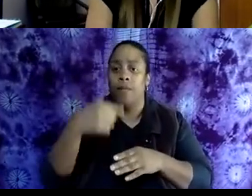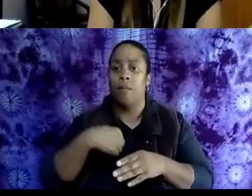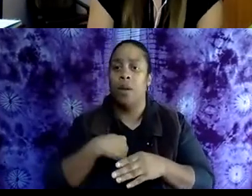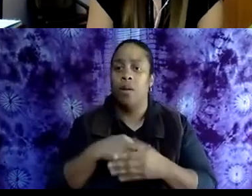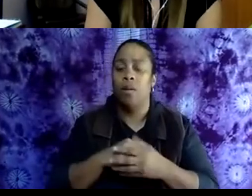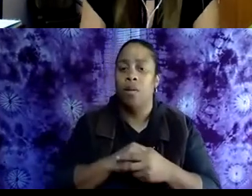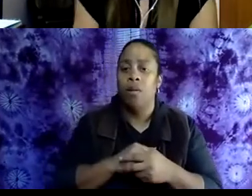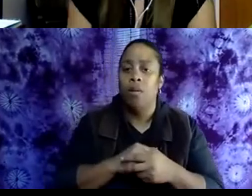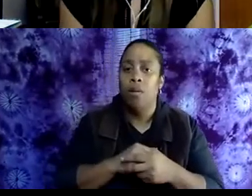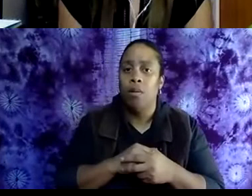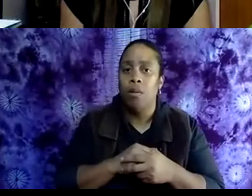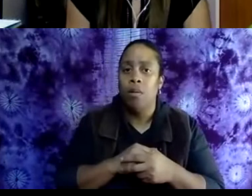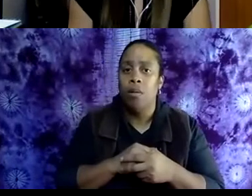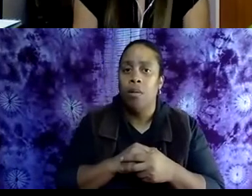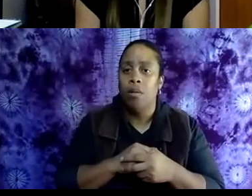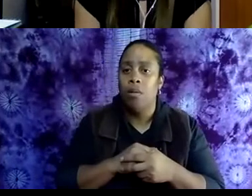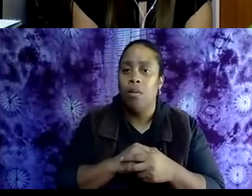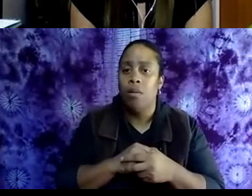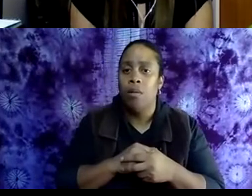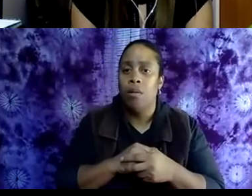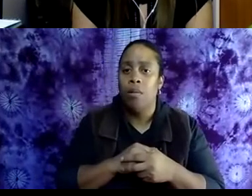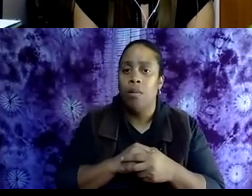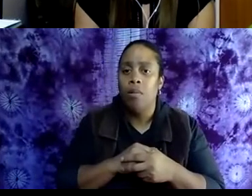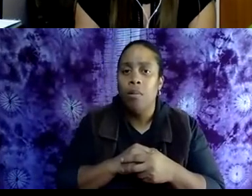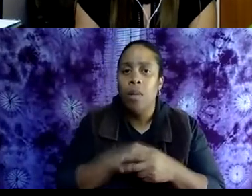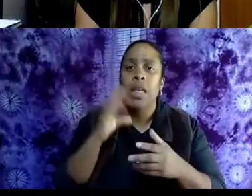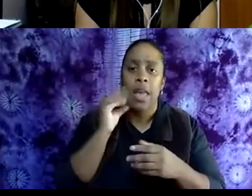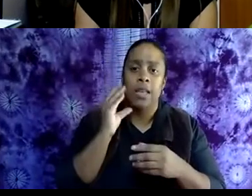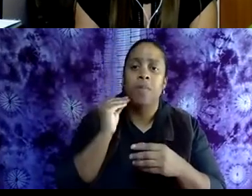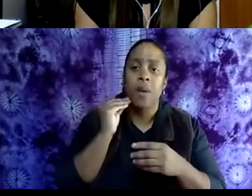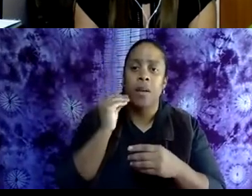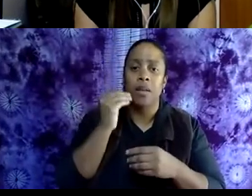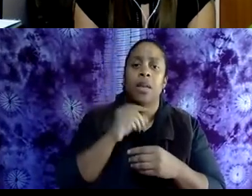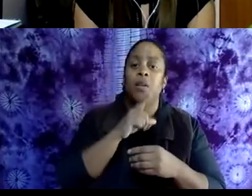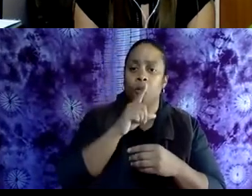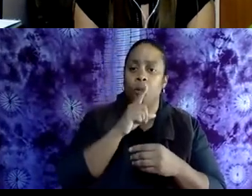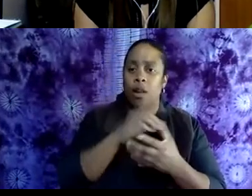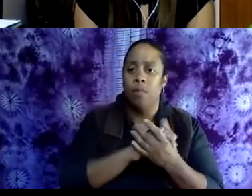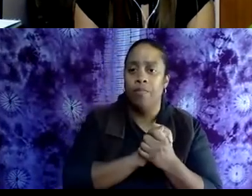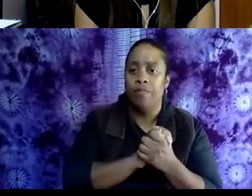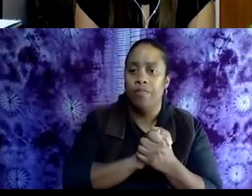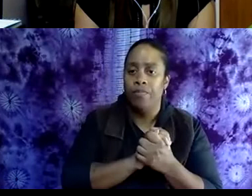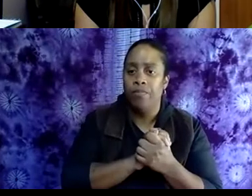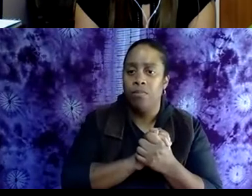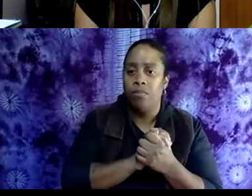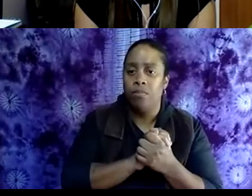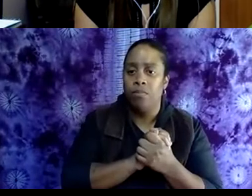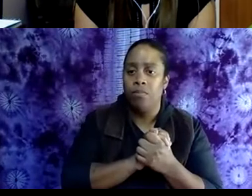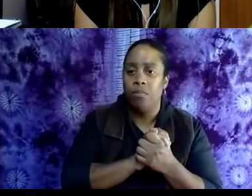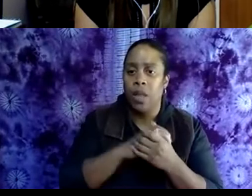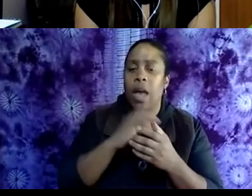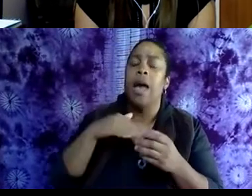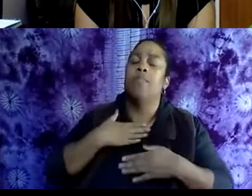real. Yes, exactly. The impact that you've experienced is real. Right. Yeah, exactly. And I appreciate that. That's very